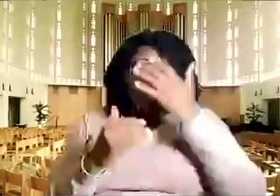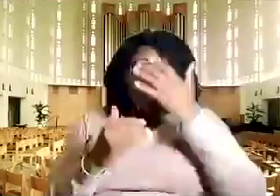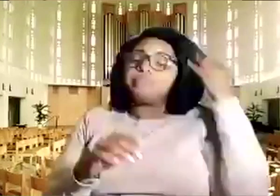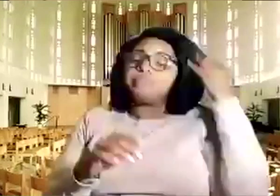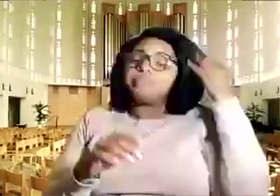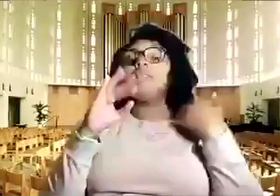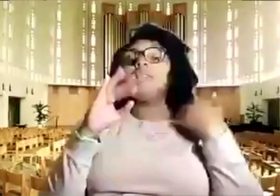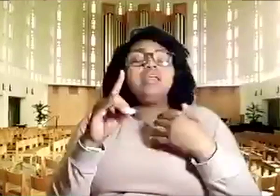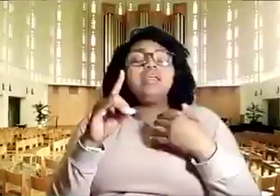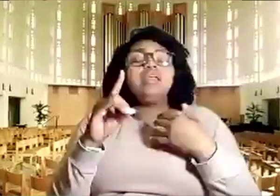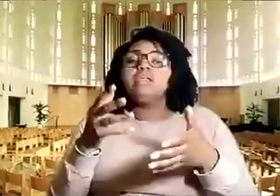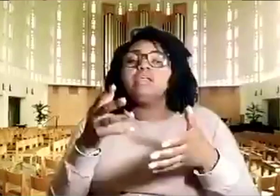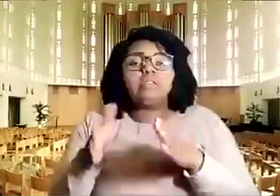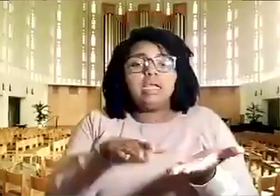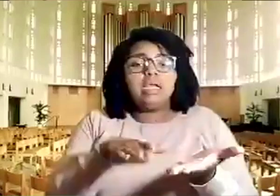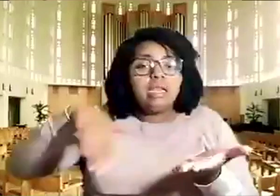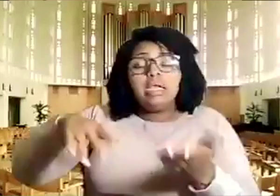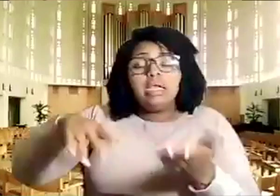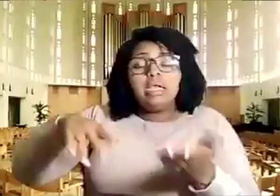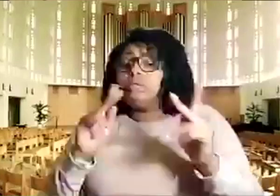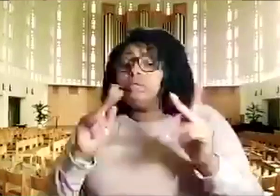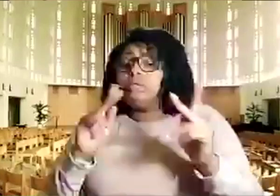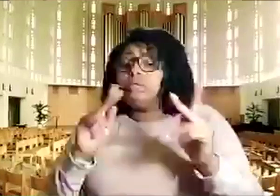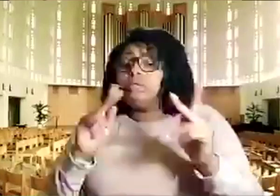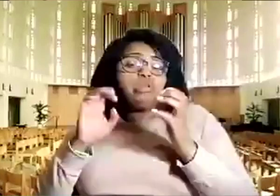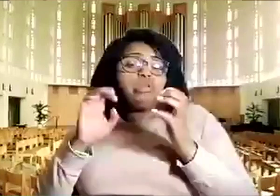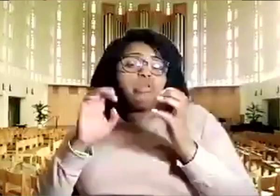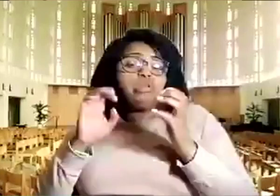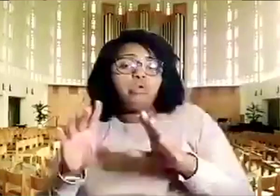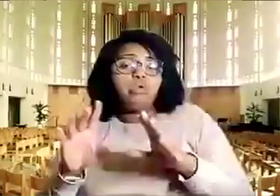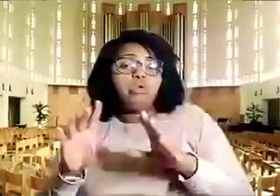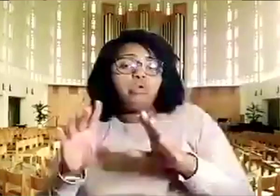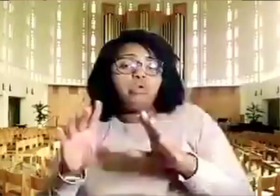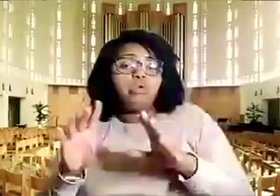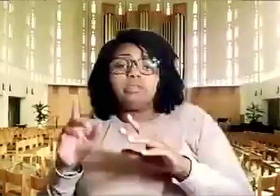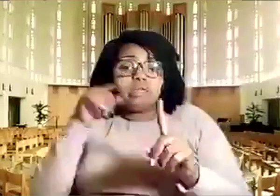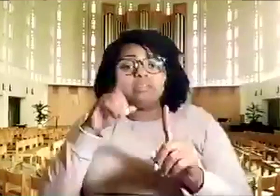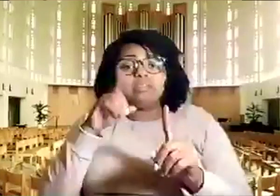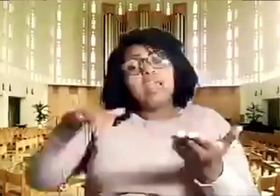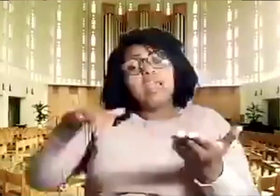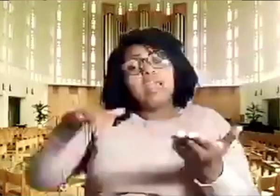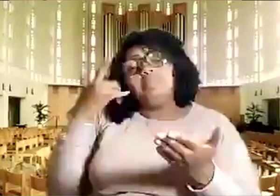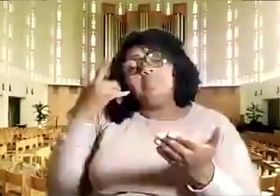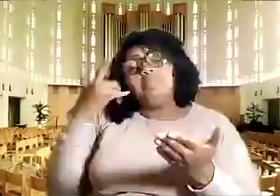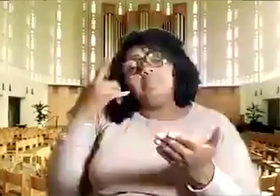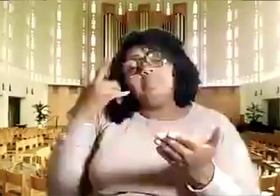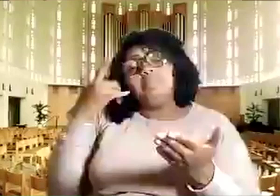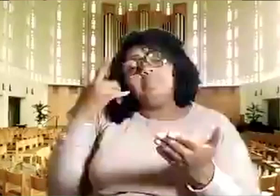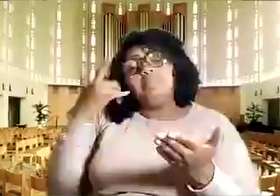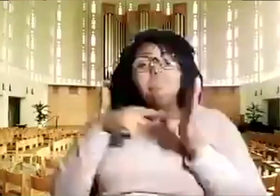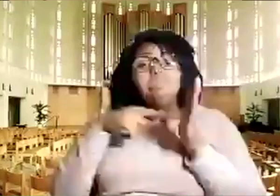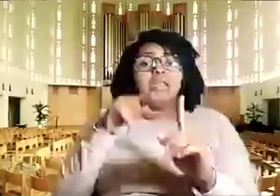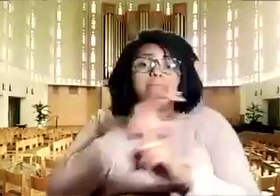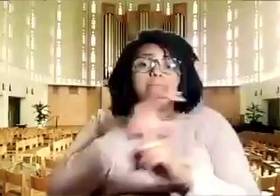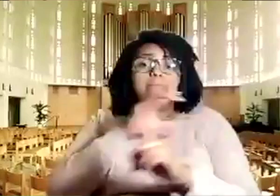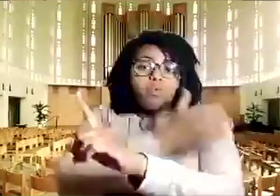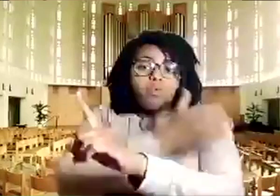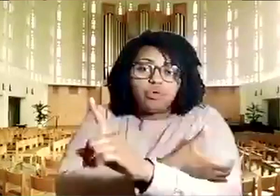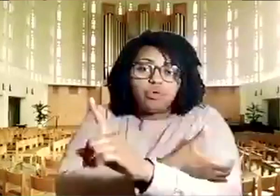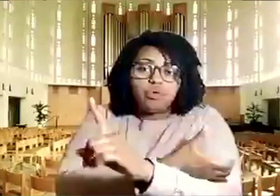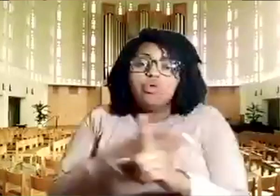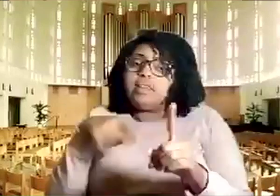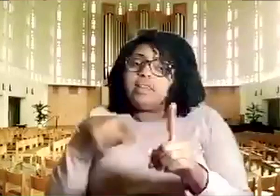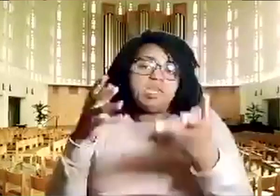People didn't want David to die yet because he represented power. They didn't want David to